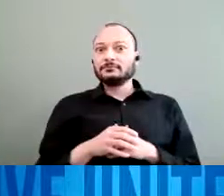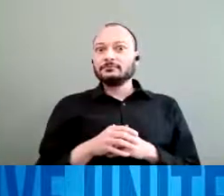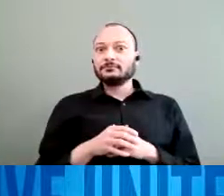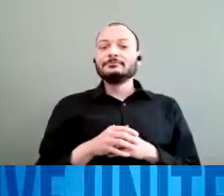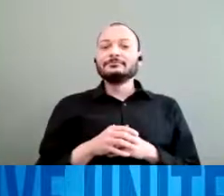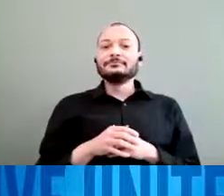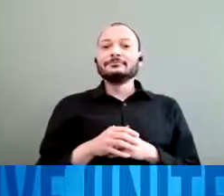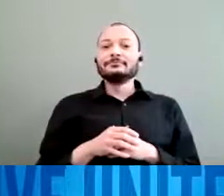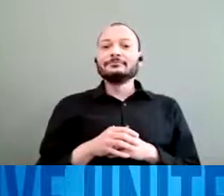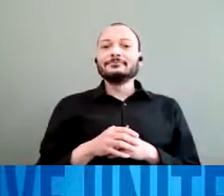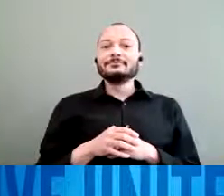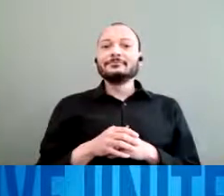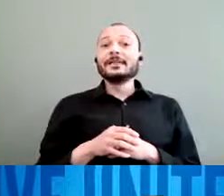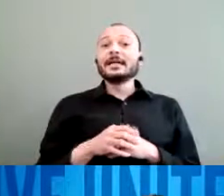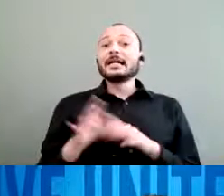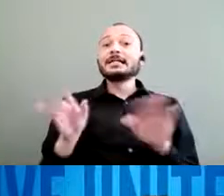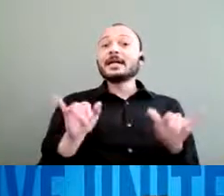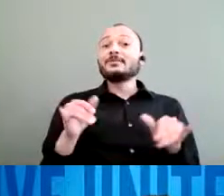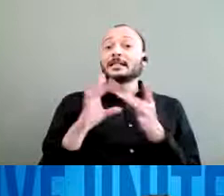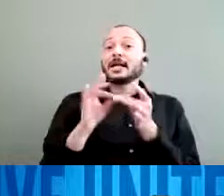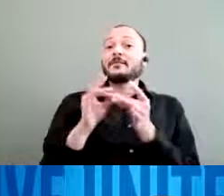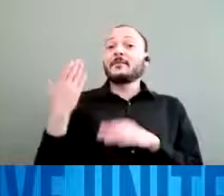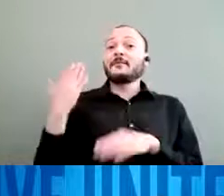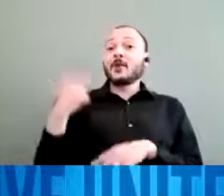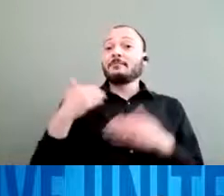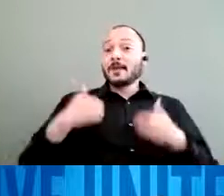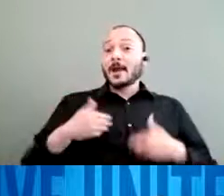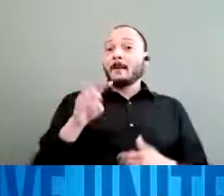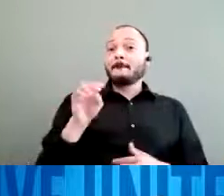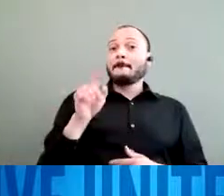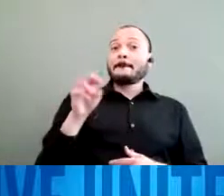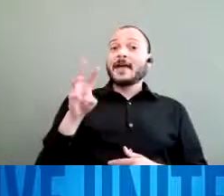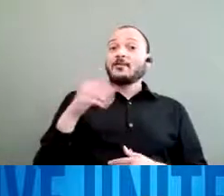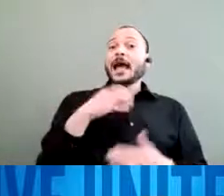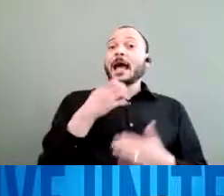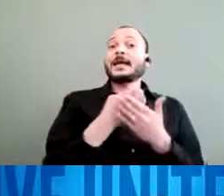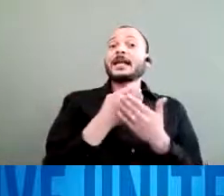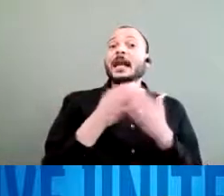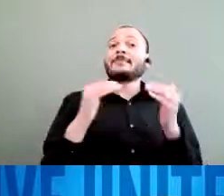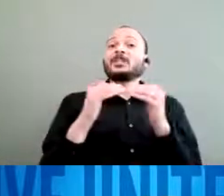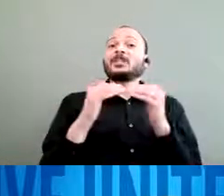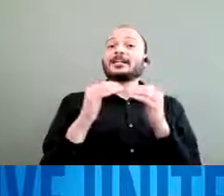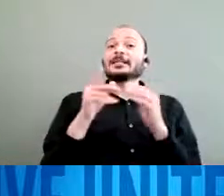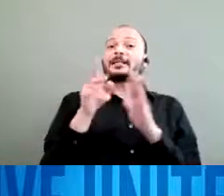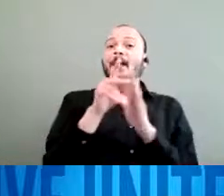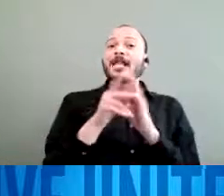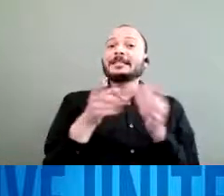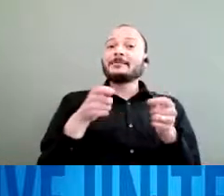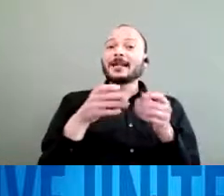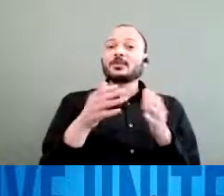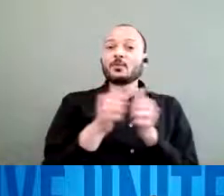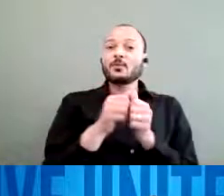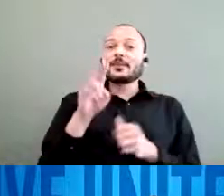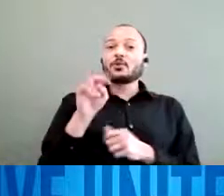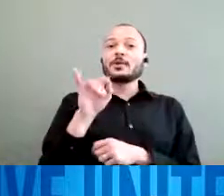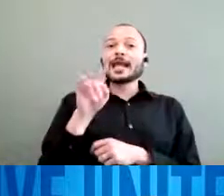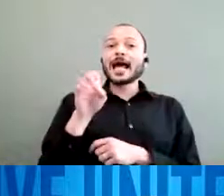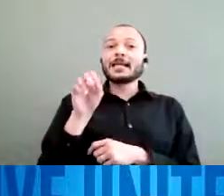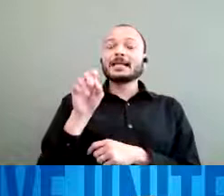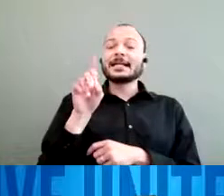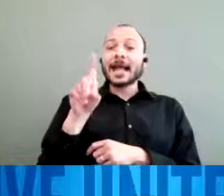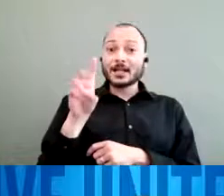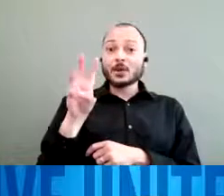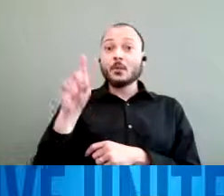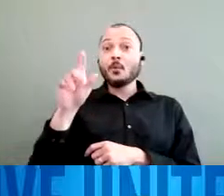As it was said before, my name is Matthew Canty. I'm the Economic Justice Policy Manager with United Ways of California.